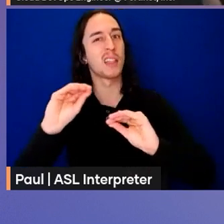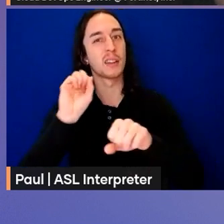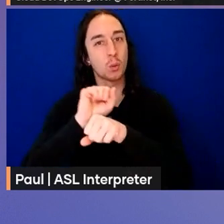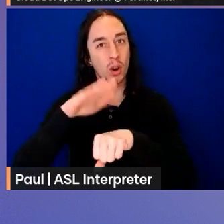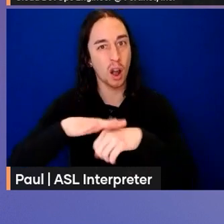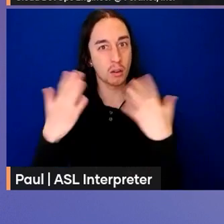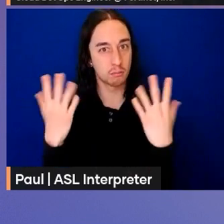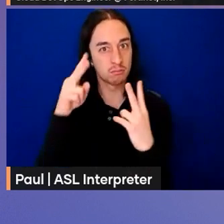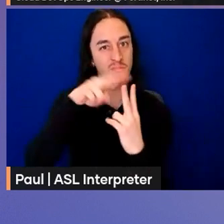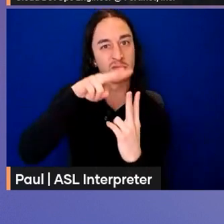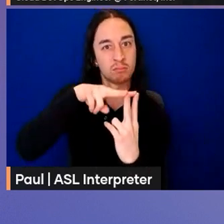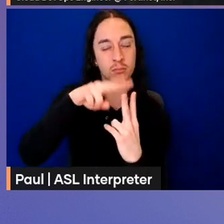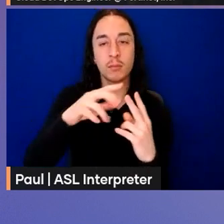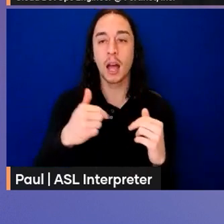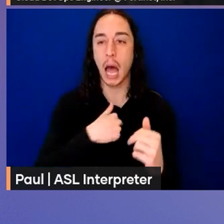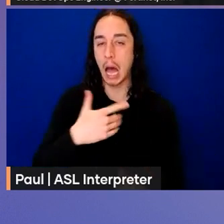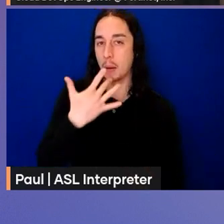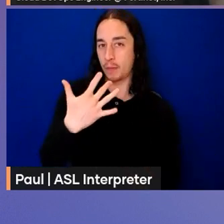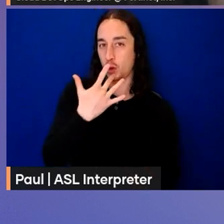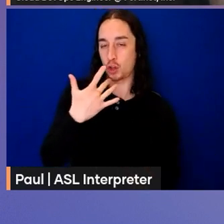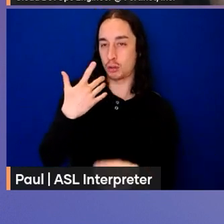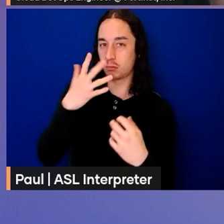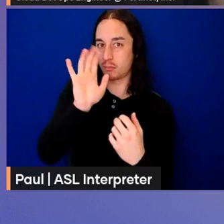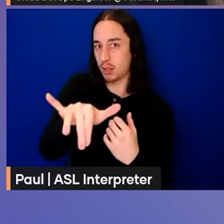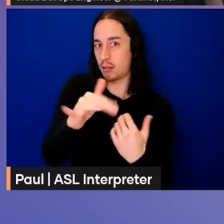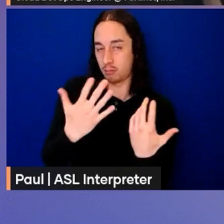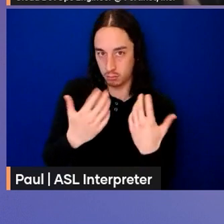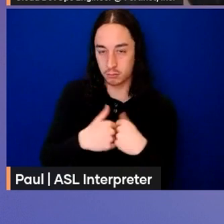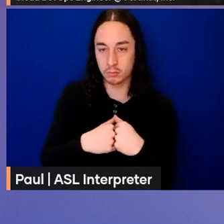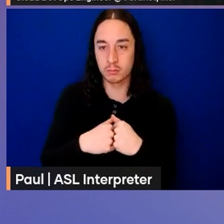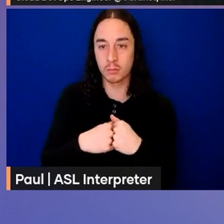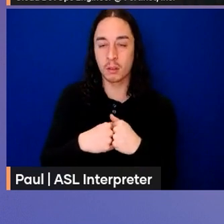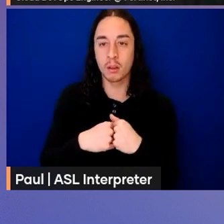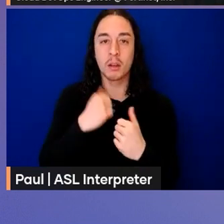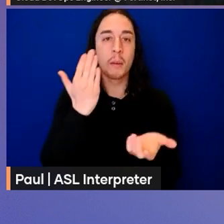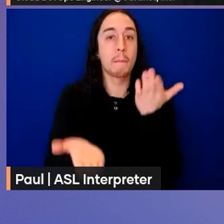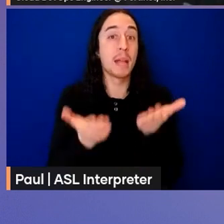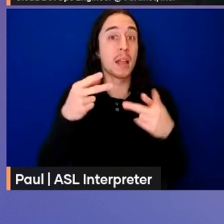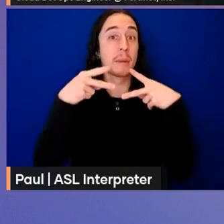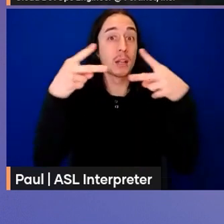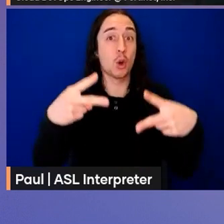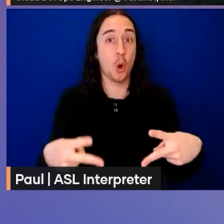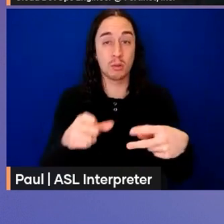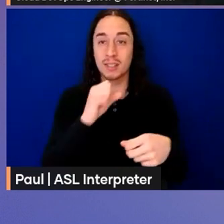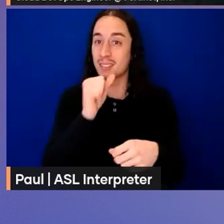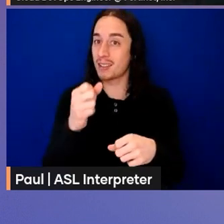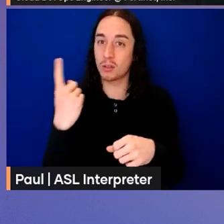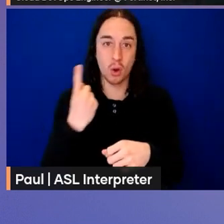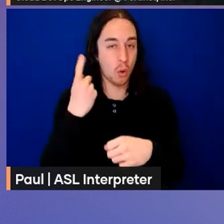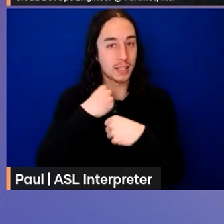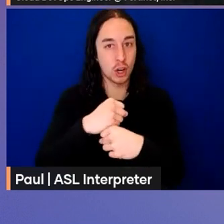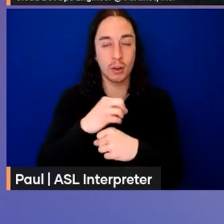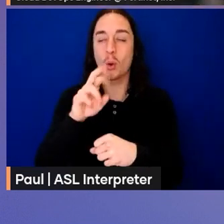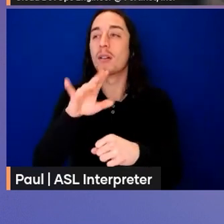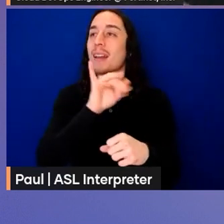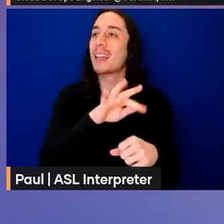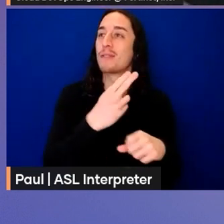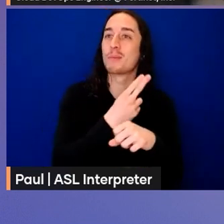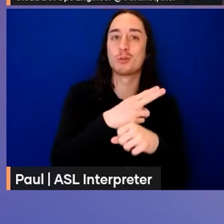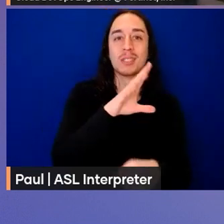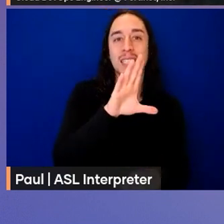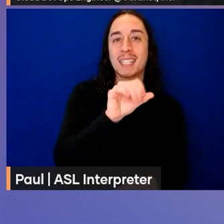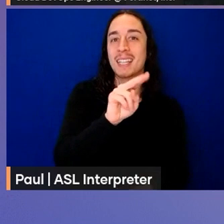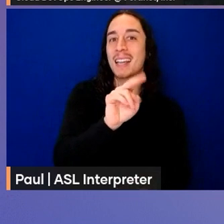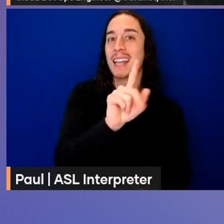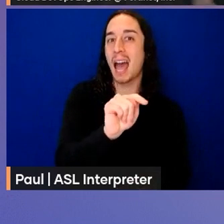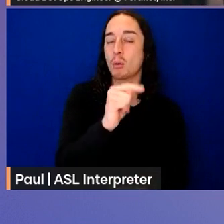like that better because maybe my code doesn't always generate, or if I'm using count, maybe I didn't get all the